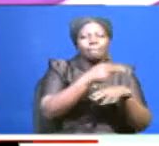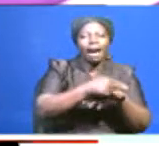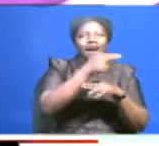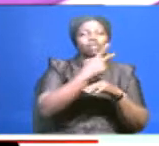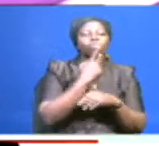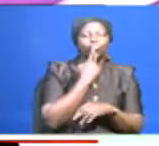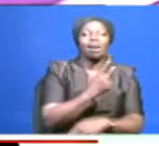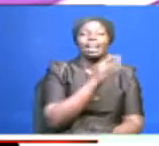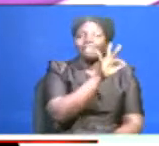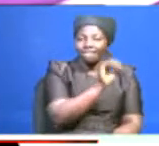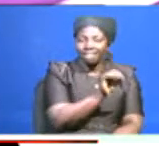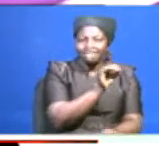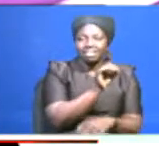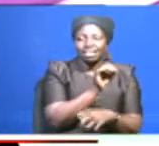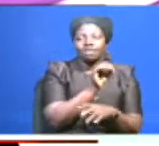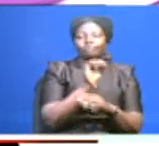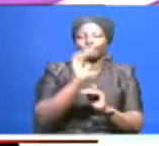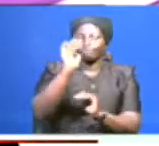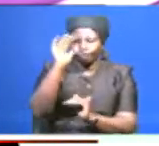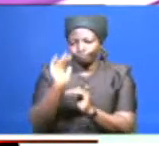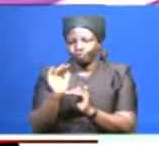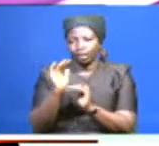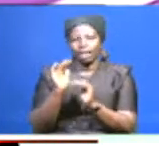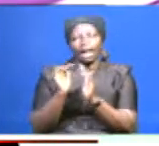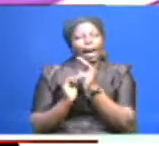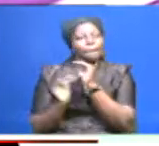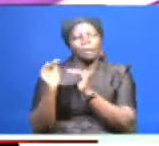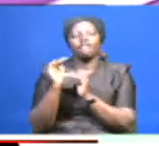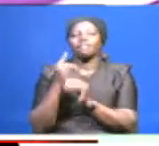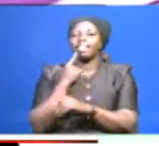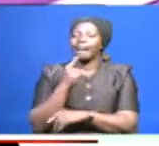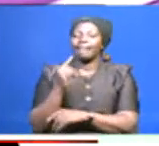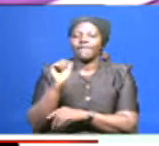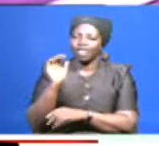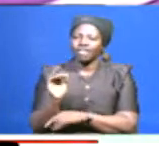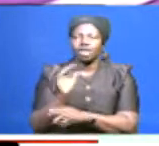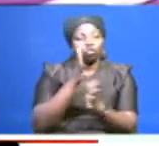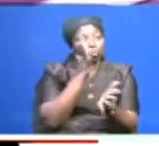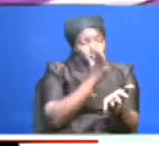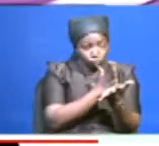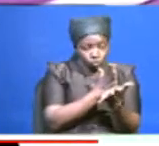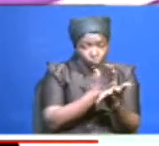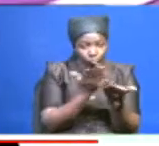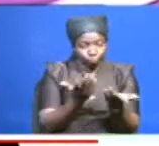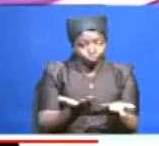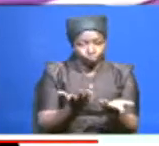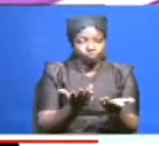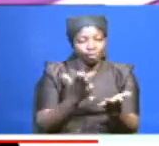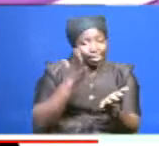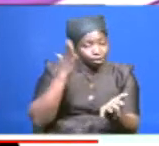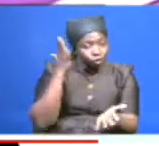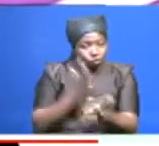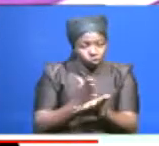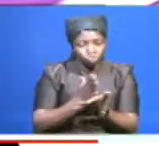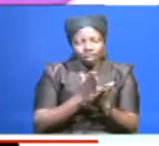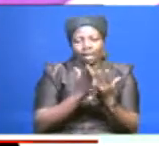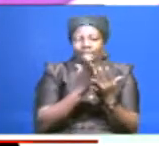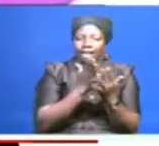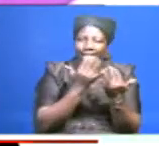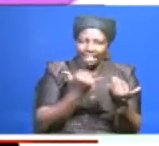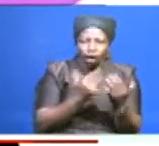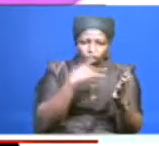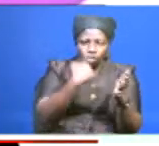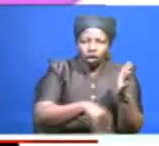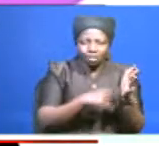shillings to slightly above 150. It is true, it is in between